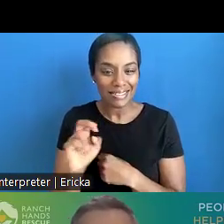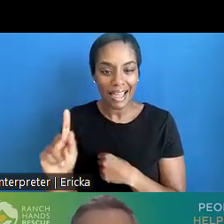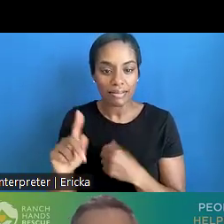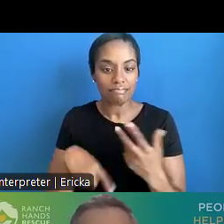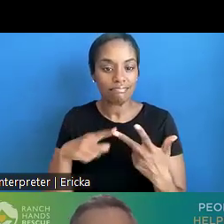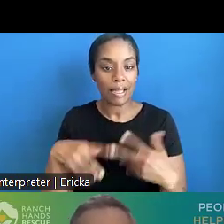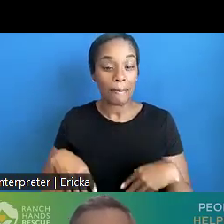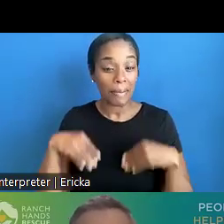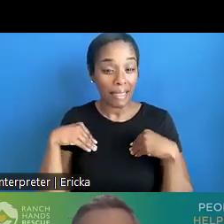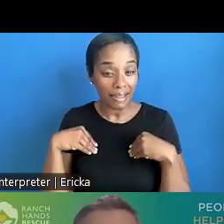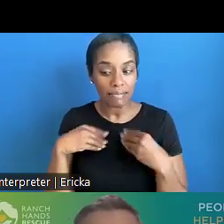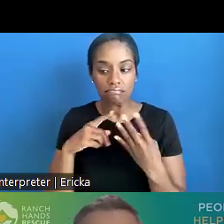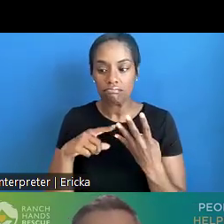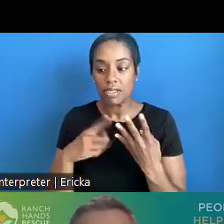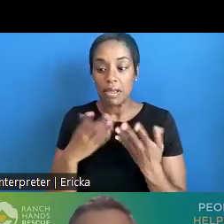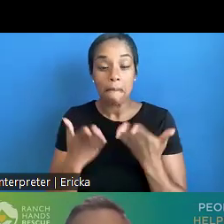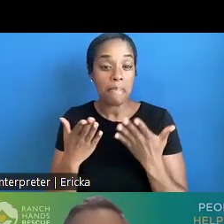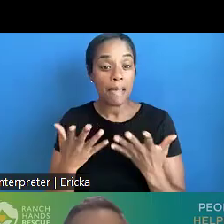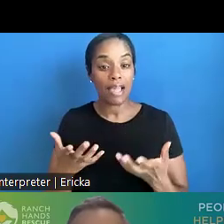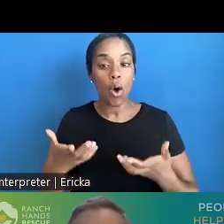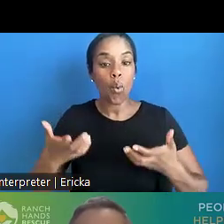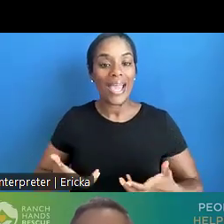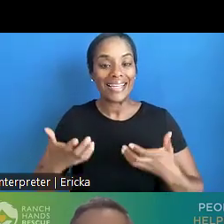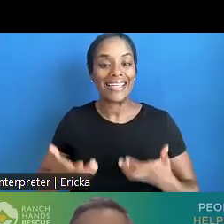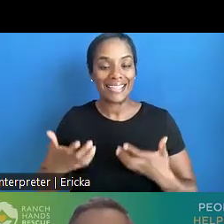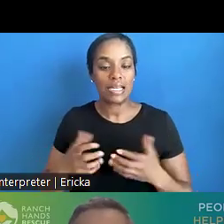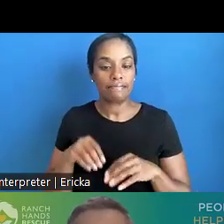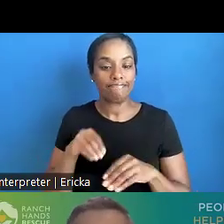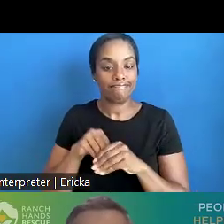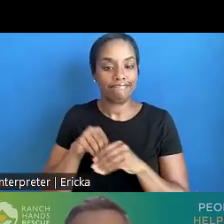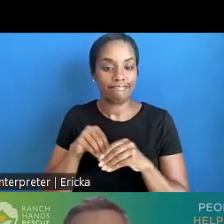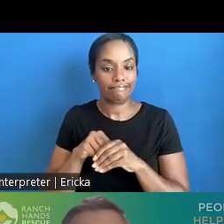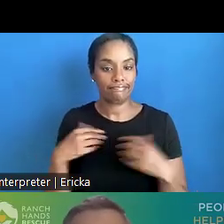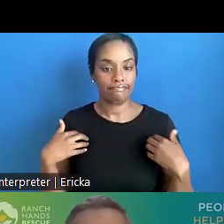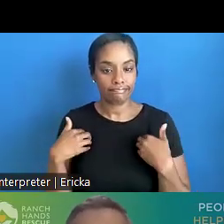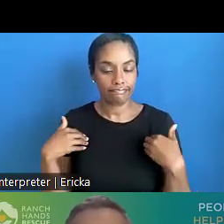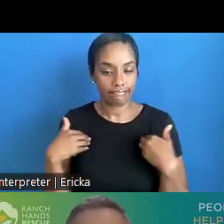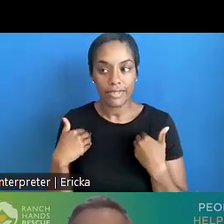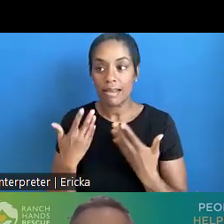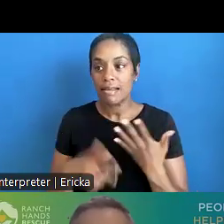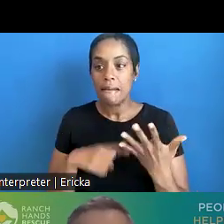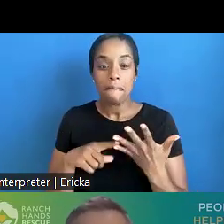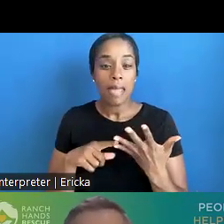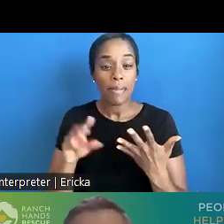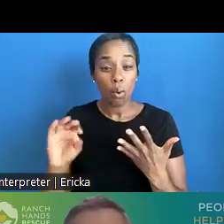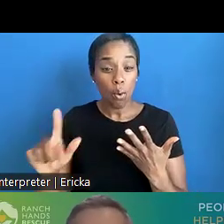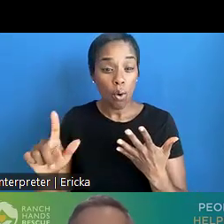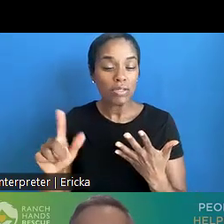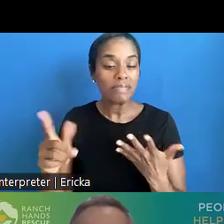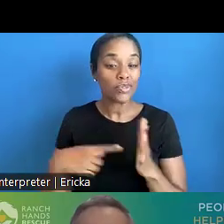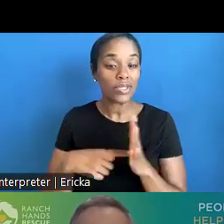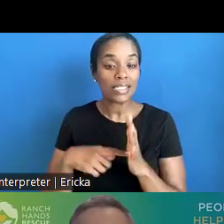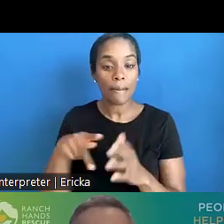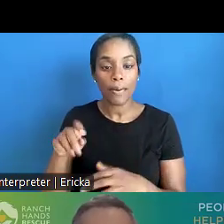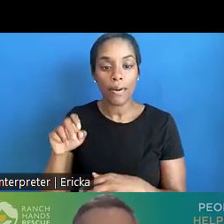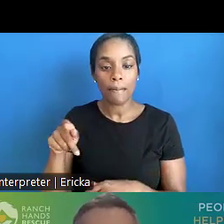blanket, maybe even a weighted stuffed animal. You can also have essential oils. Peppermint is great for anxiety.